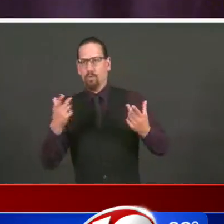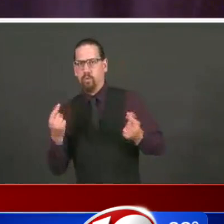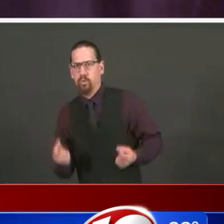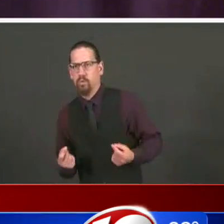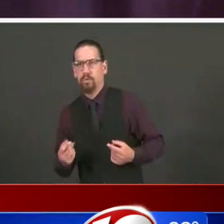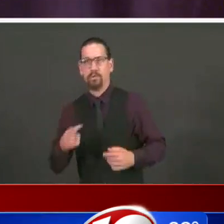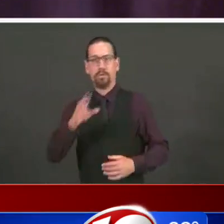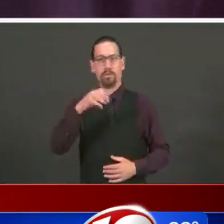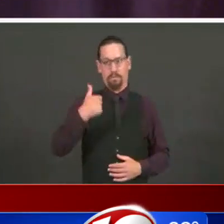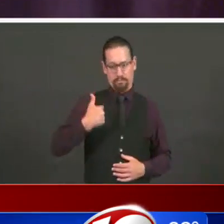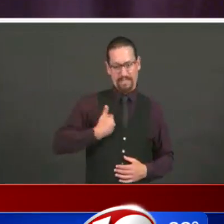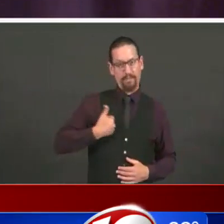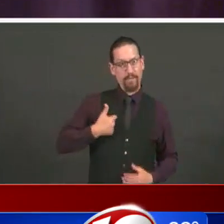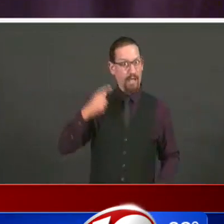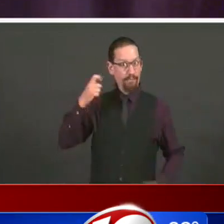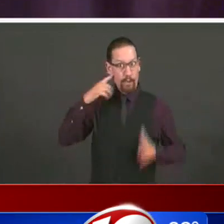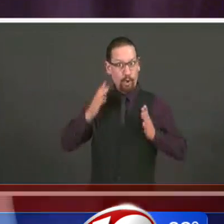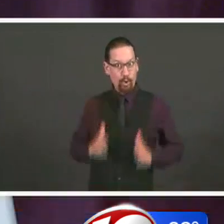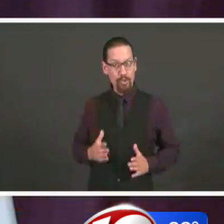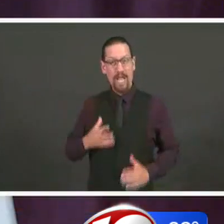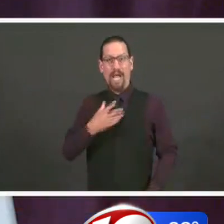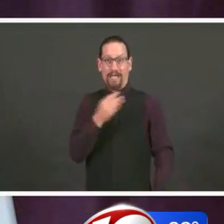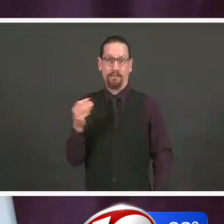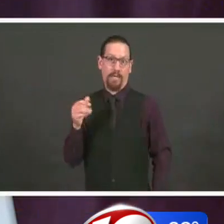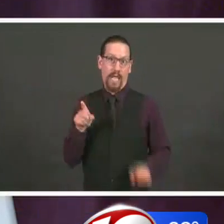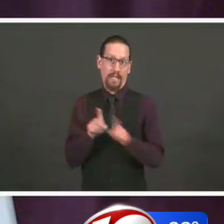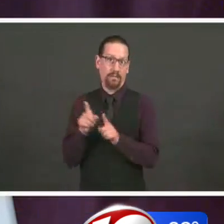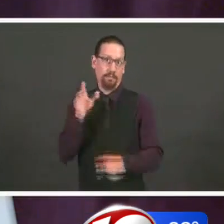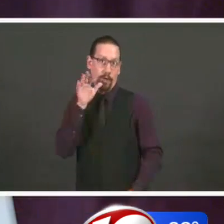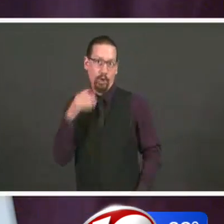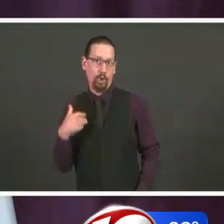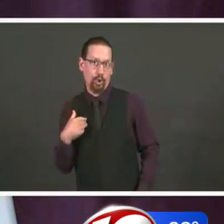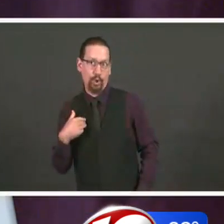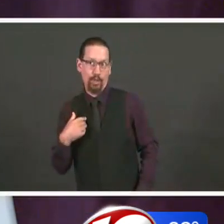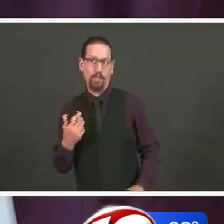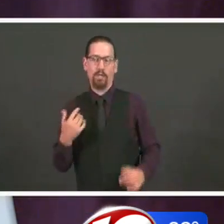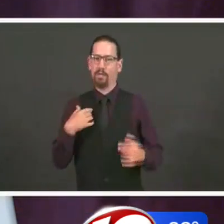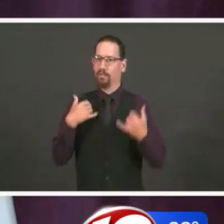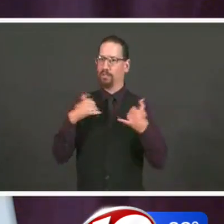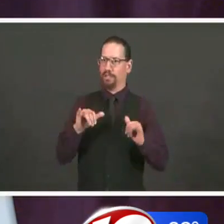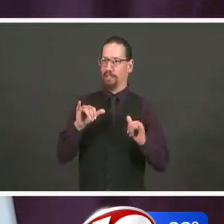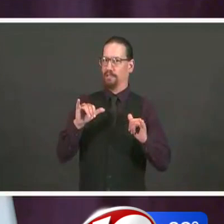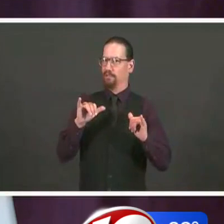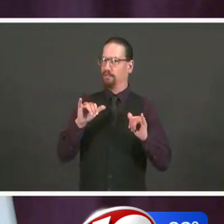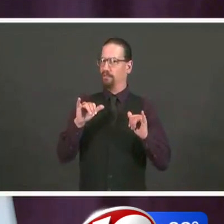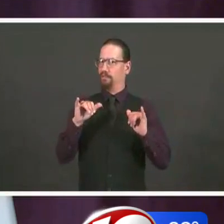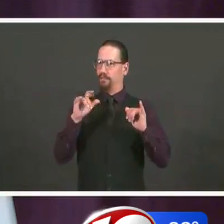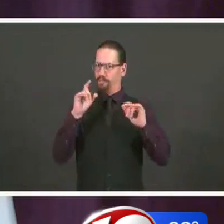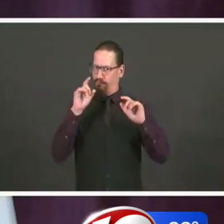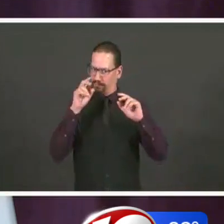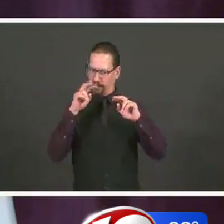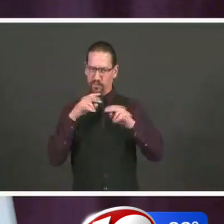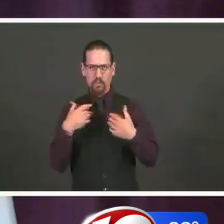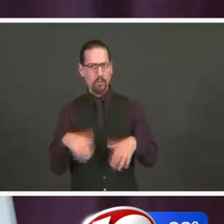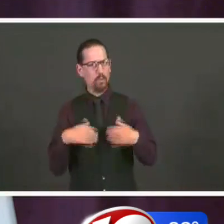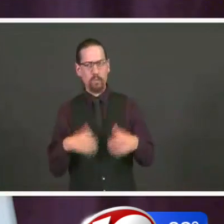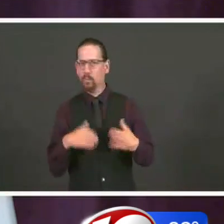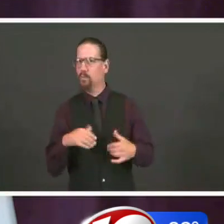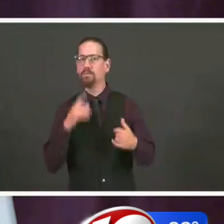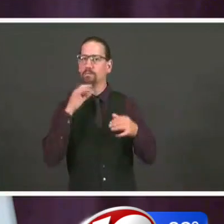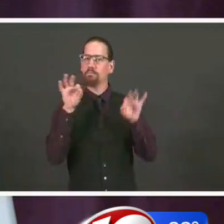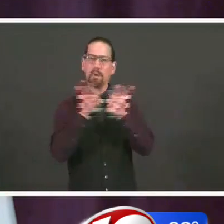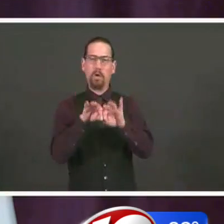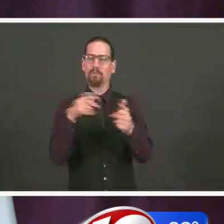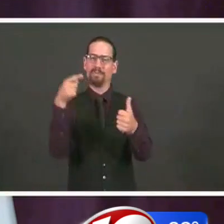communicate more, base it on the facts and the science, listen to you, hear your anxieties, and together